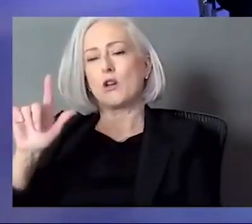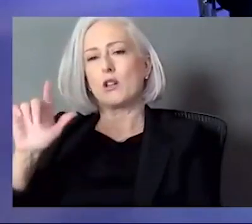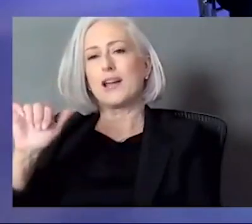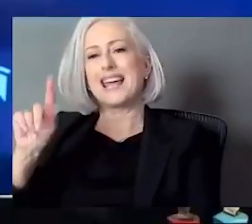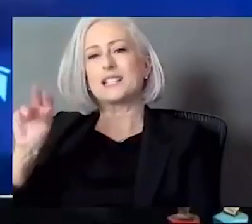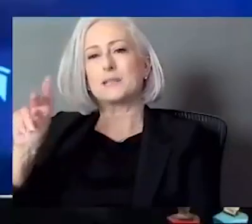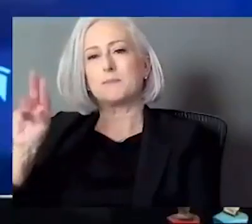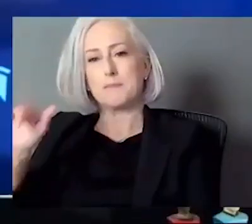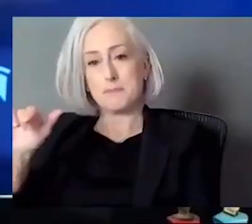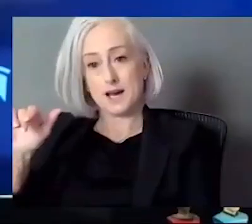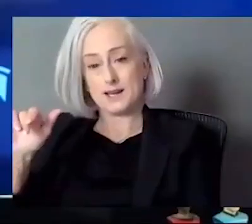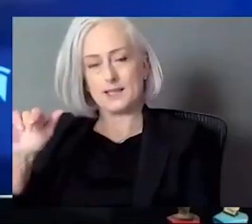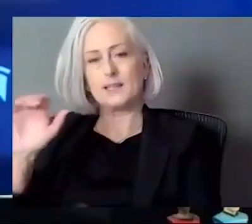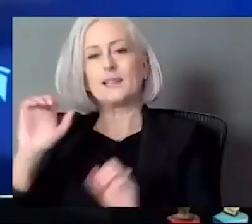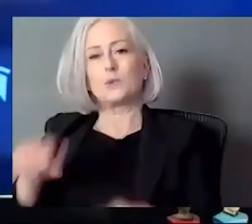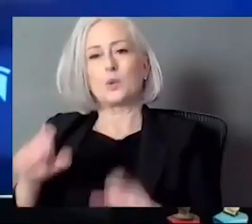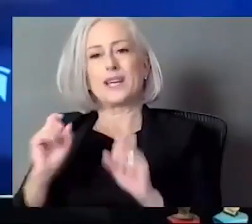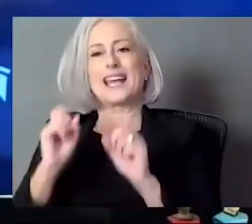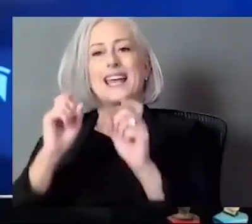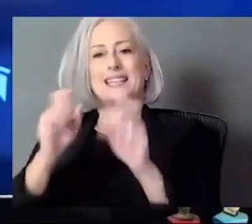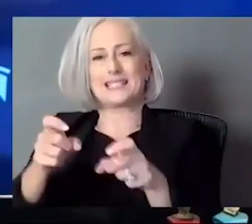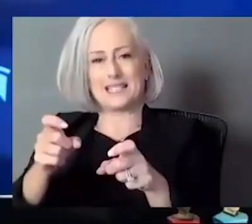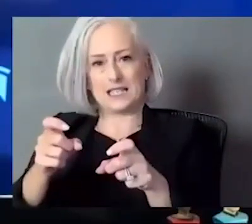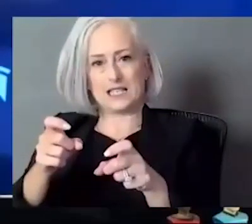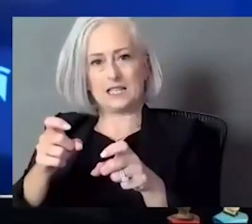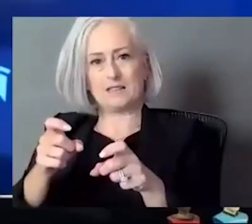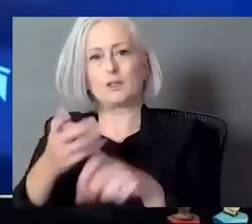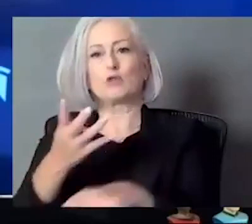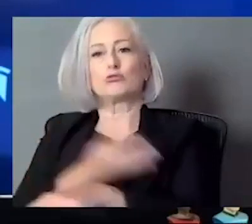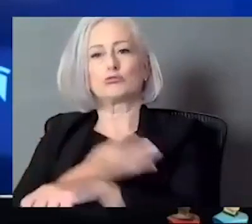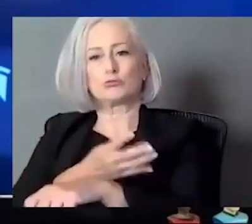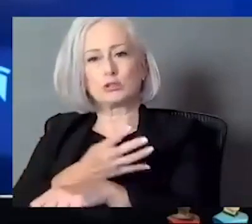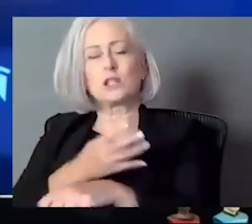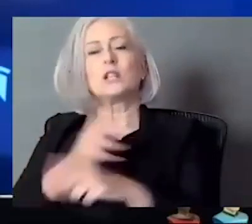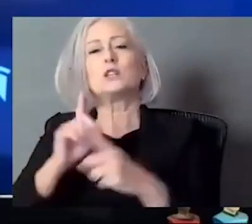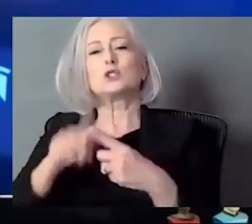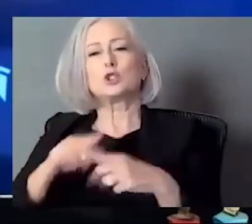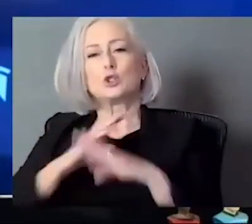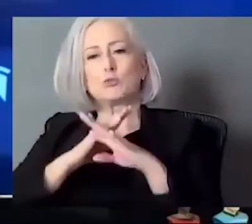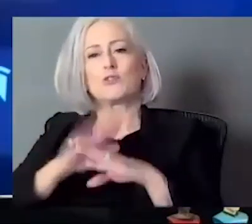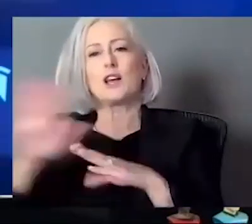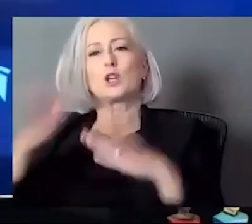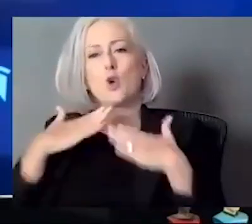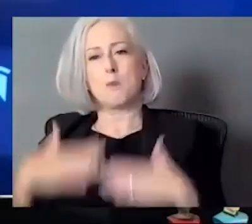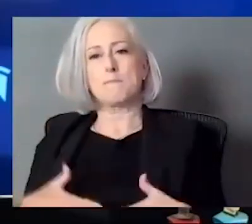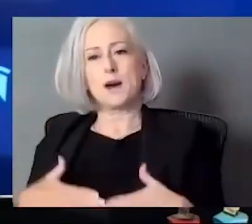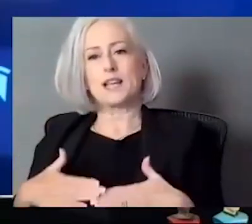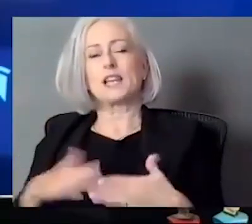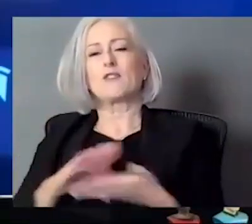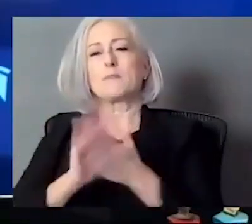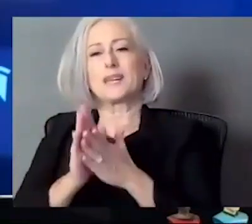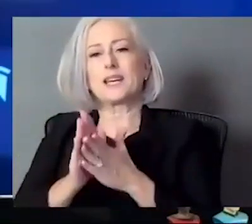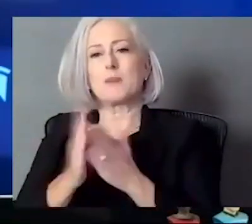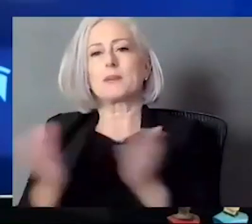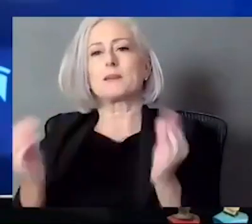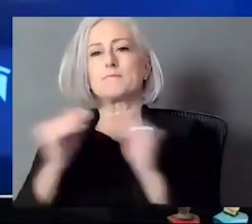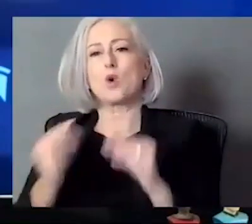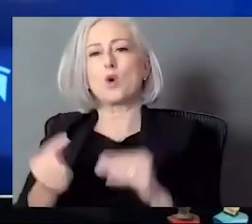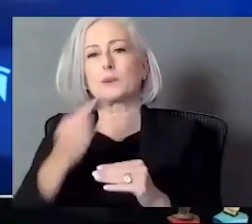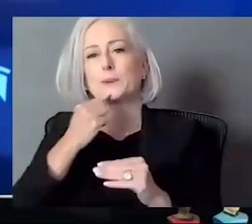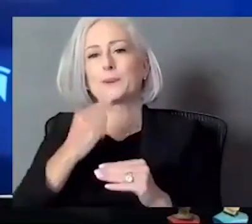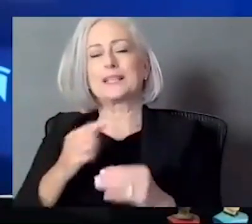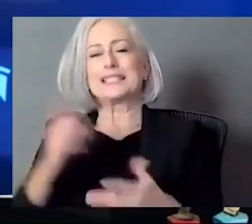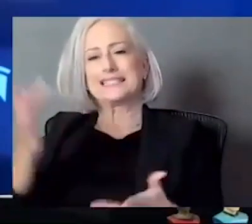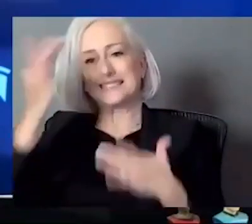the to COVID-19 to try and prevent your body from getting as sick, and those are very effective.